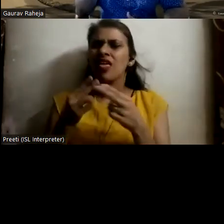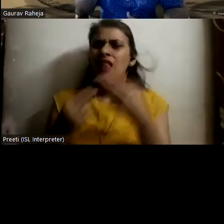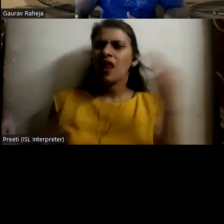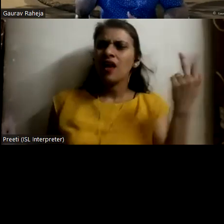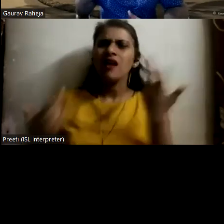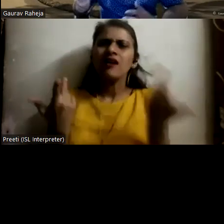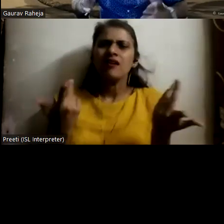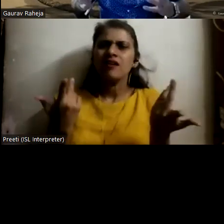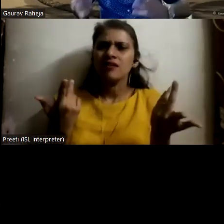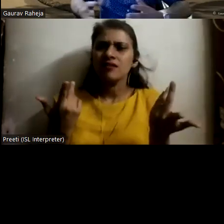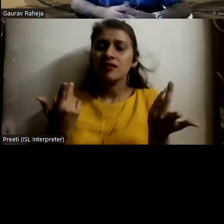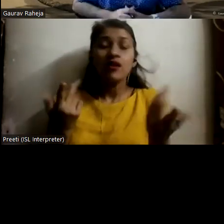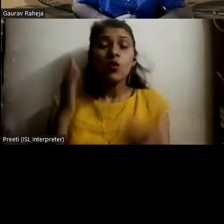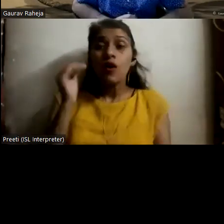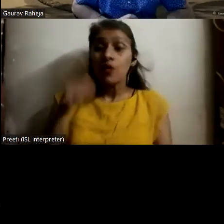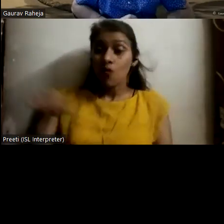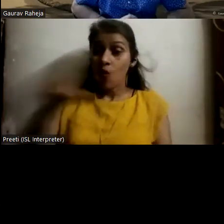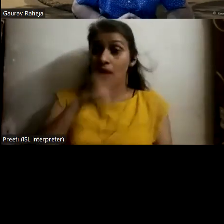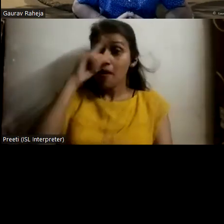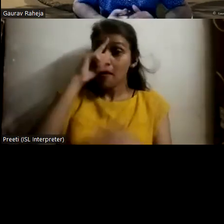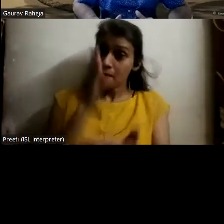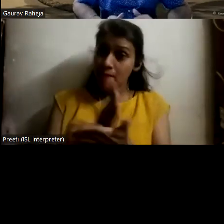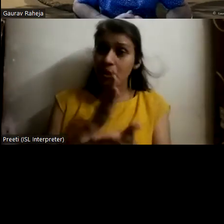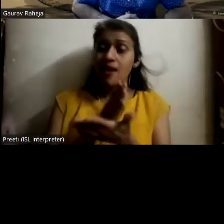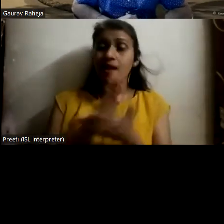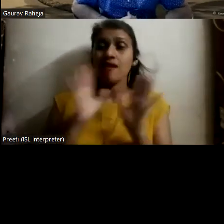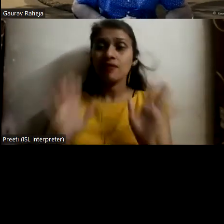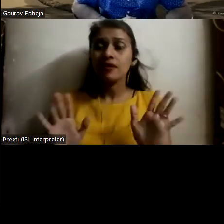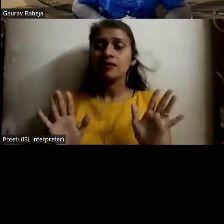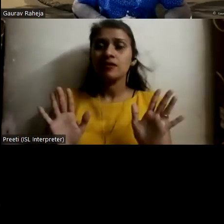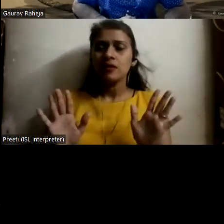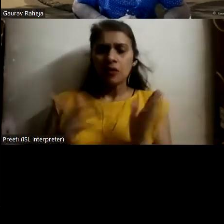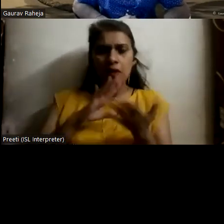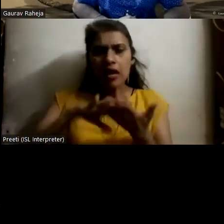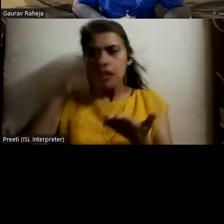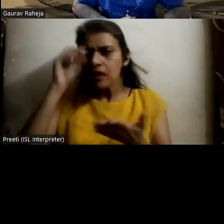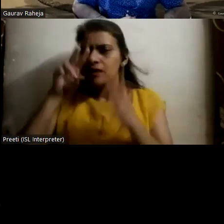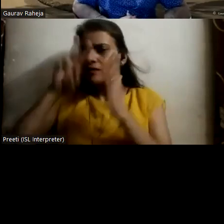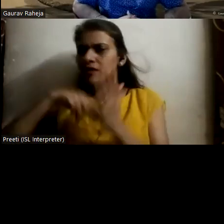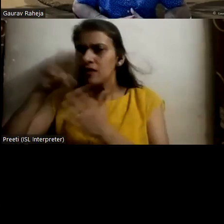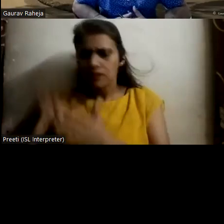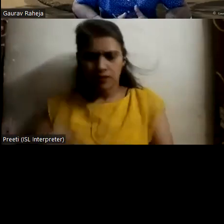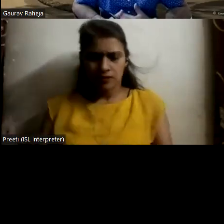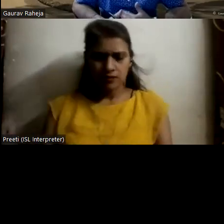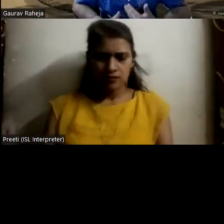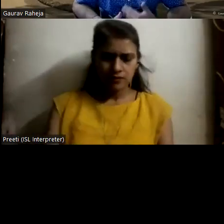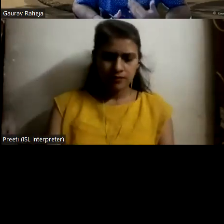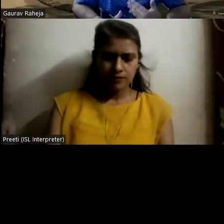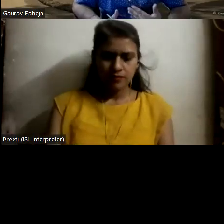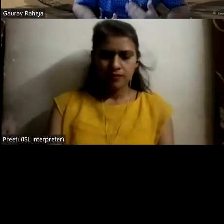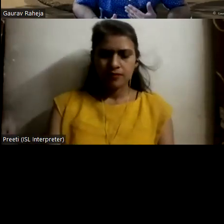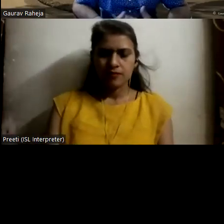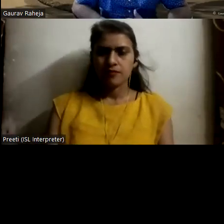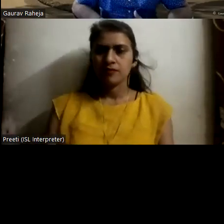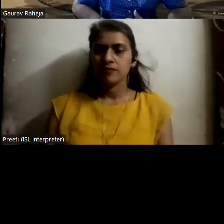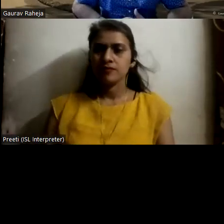this because we believe all of us, no matter what discipline we study, should be able to first see the world from